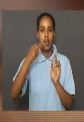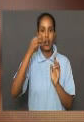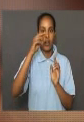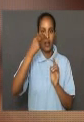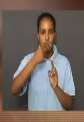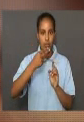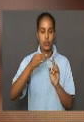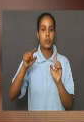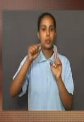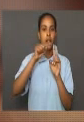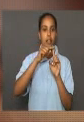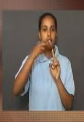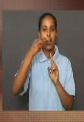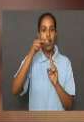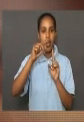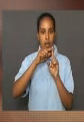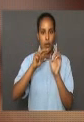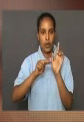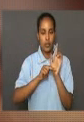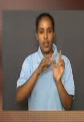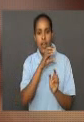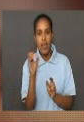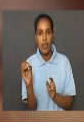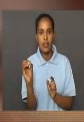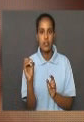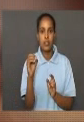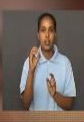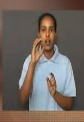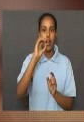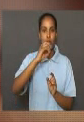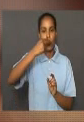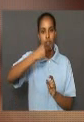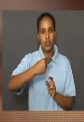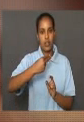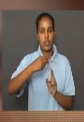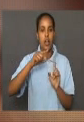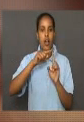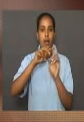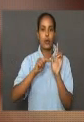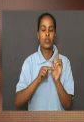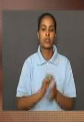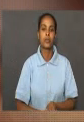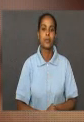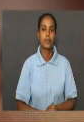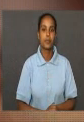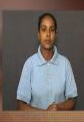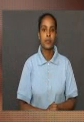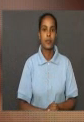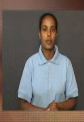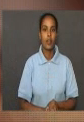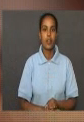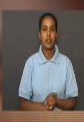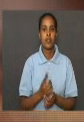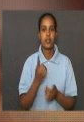hydrogen plus ions, and hydroxide ions.